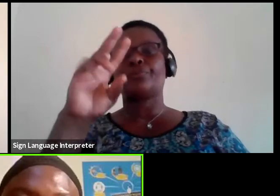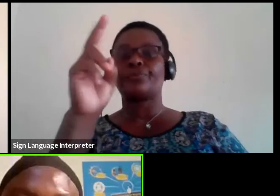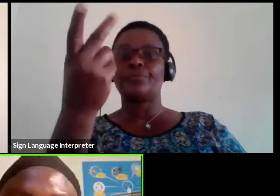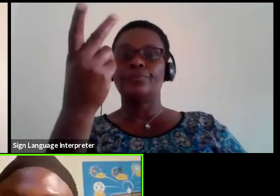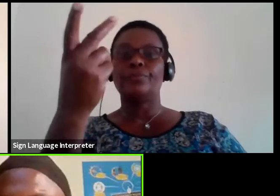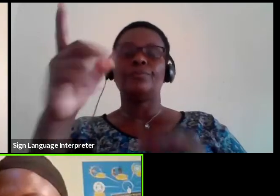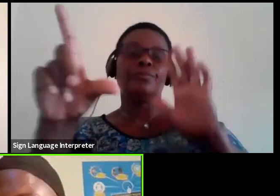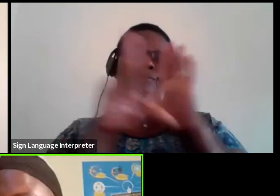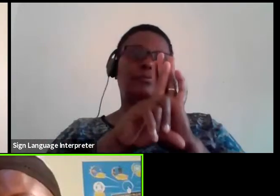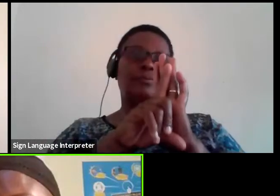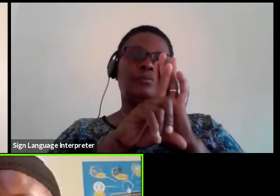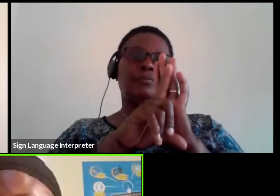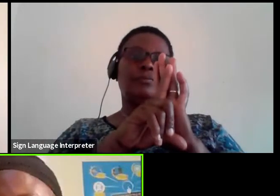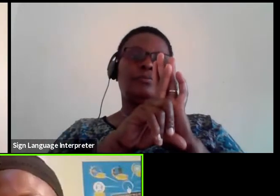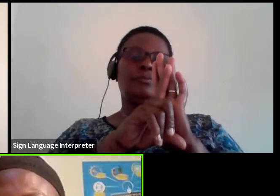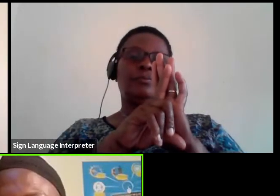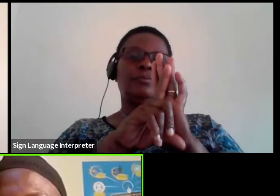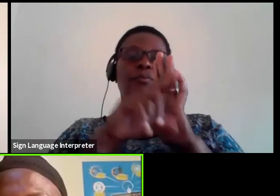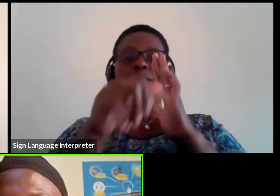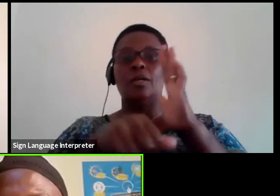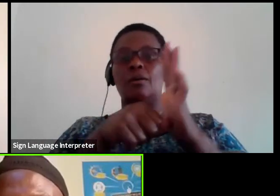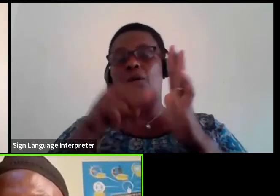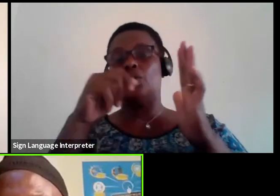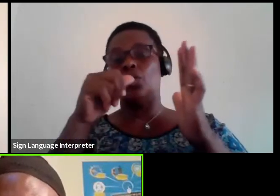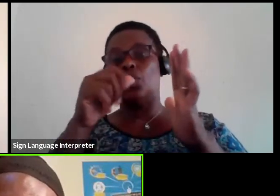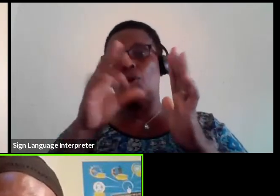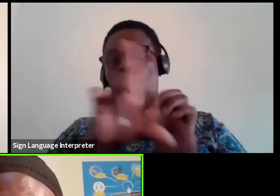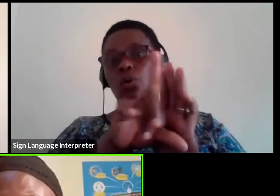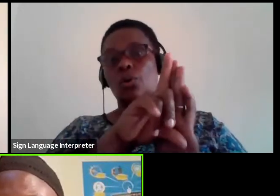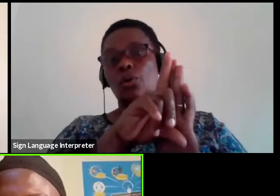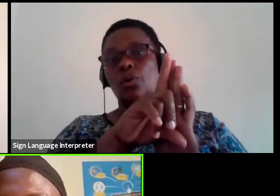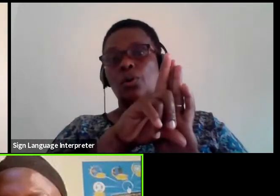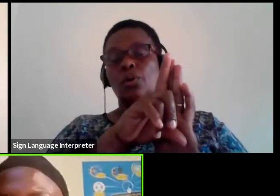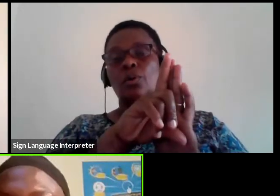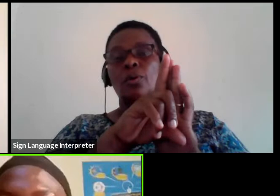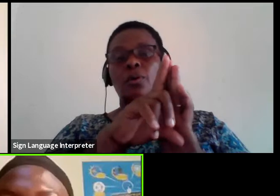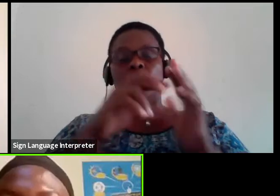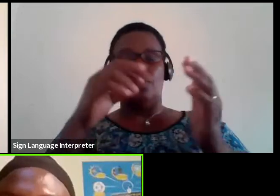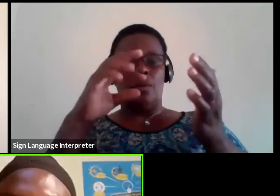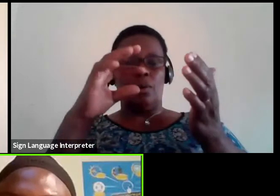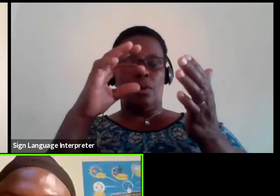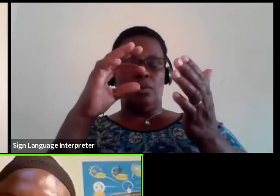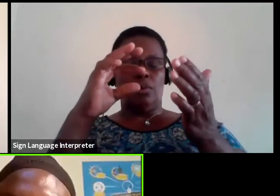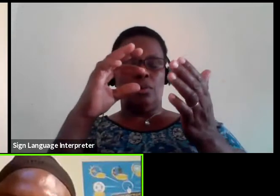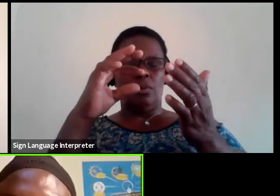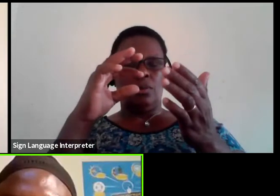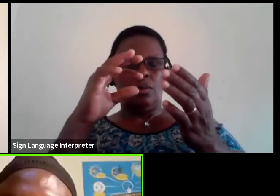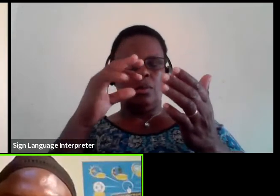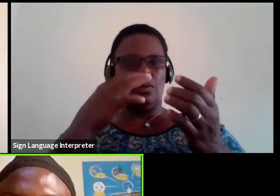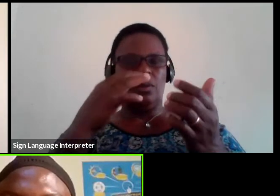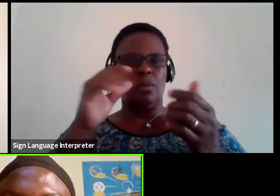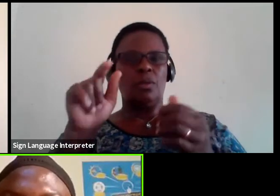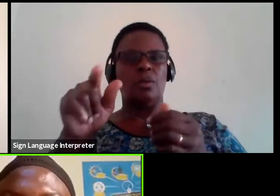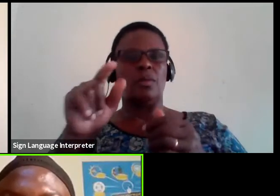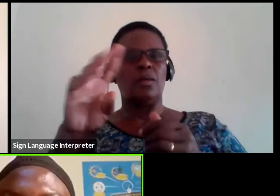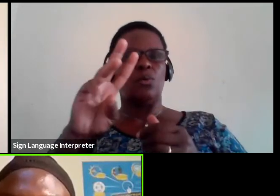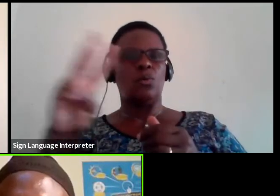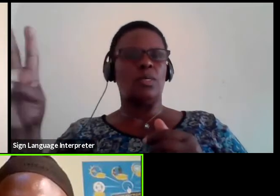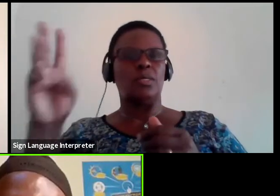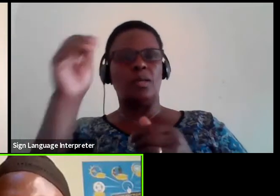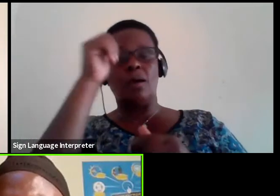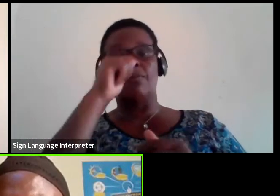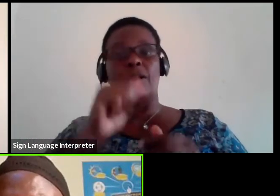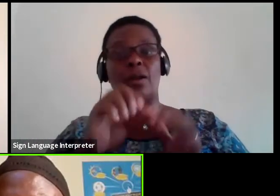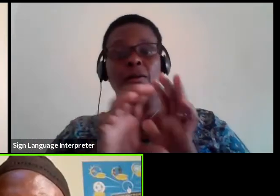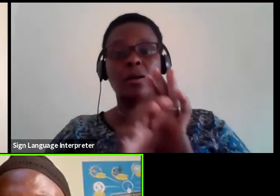I'm happy that comment is coming from someone who knows the terrain too in Cameroon as far as these rights are concerned very well. It